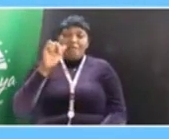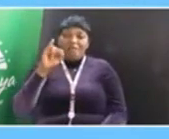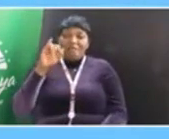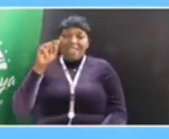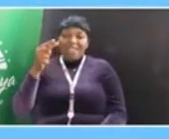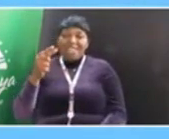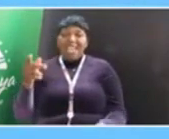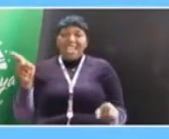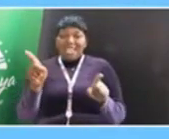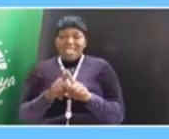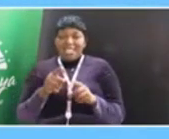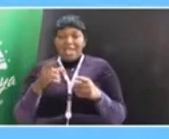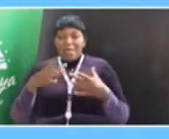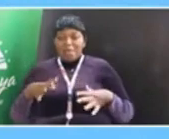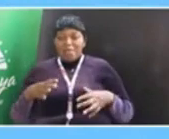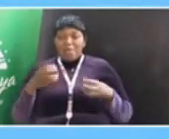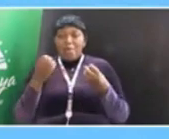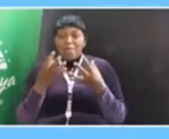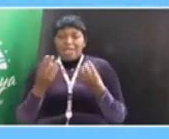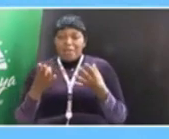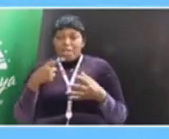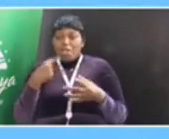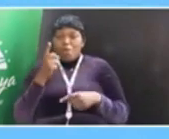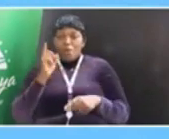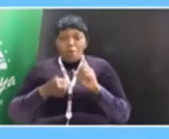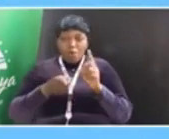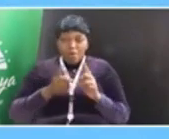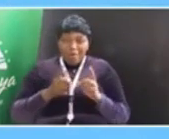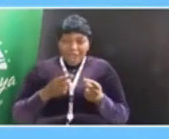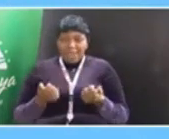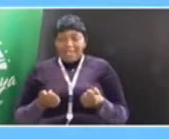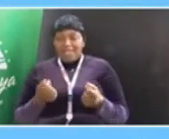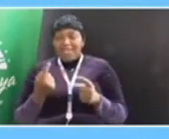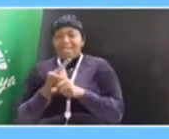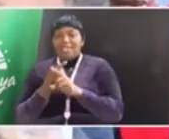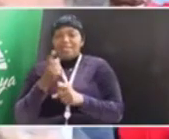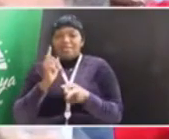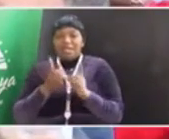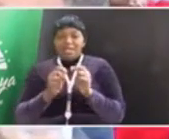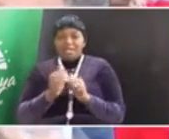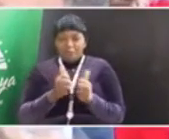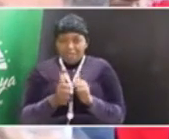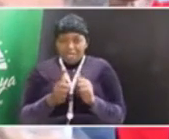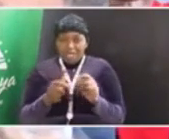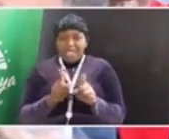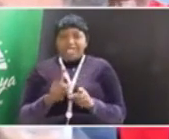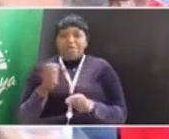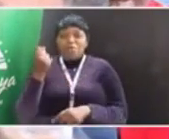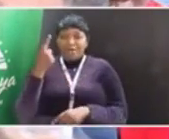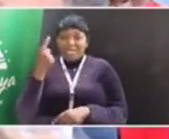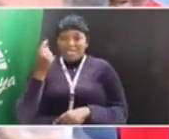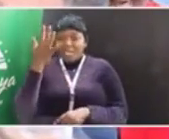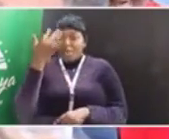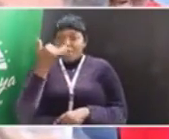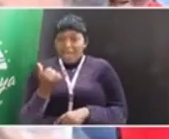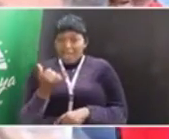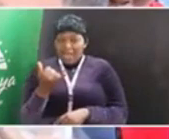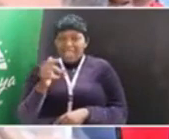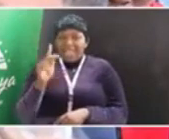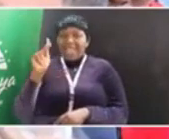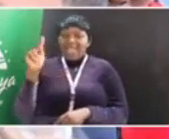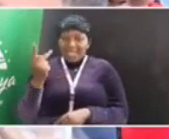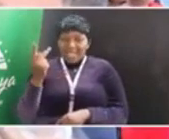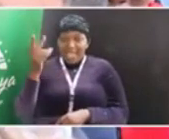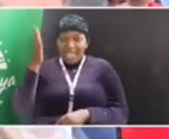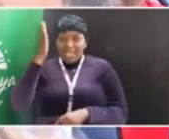of the people you see running in the Olympics and winning. And you will understand why Kenya is